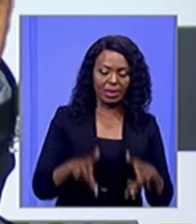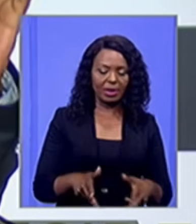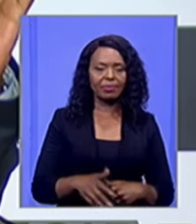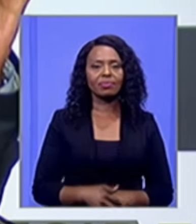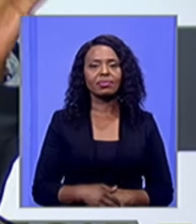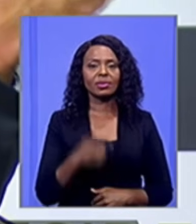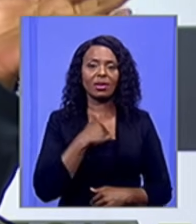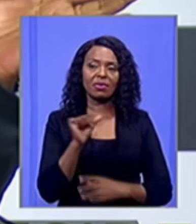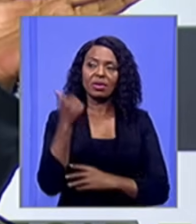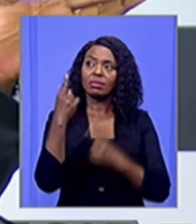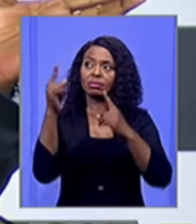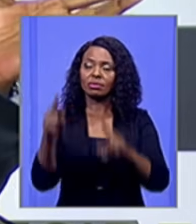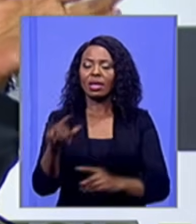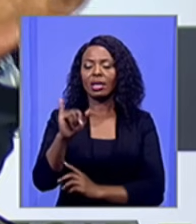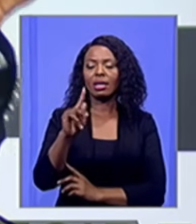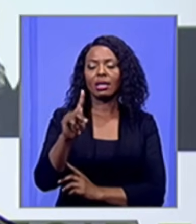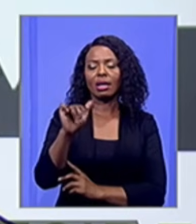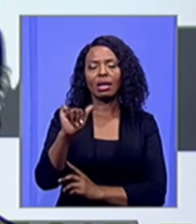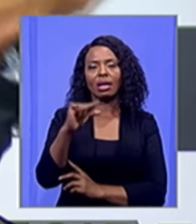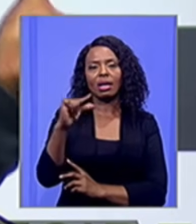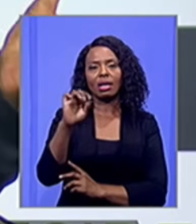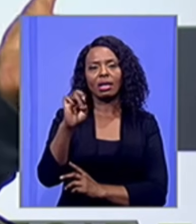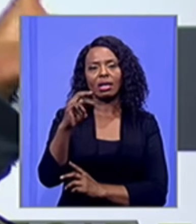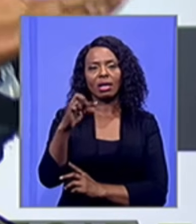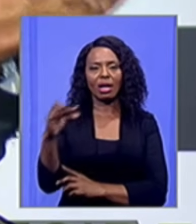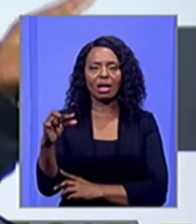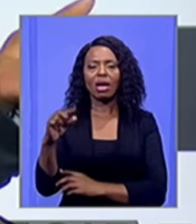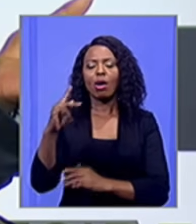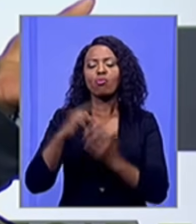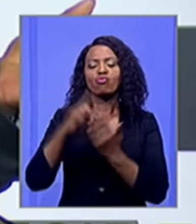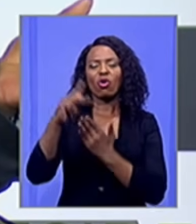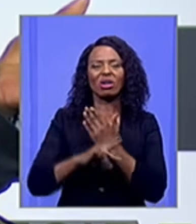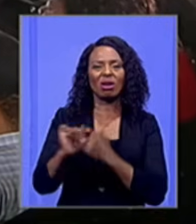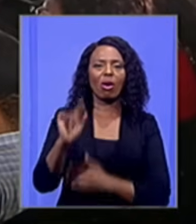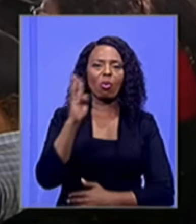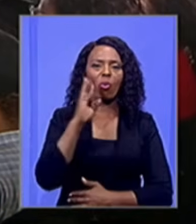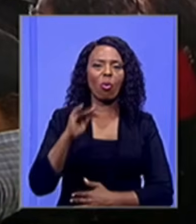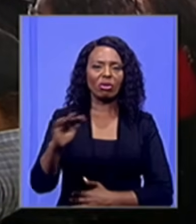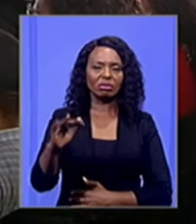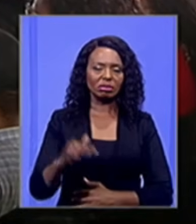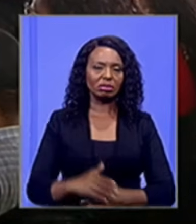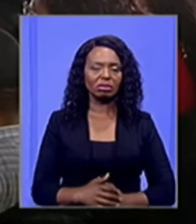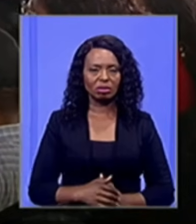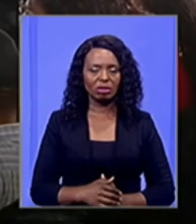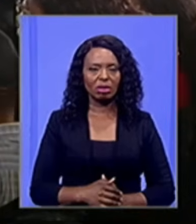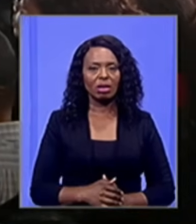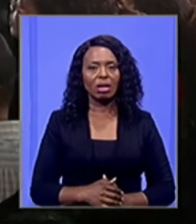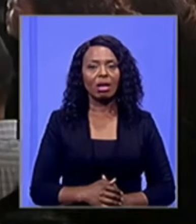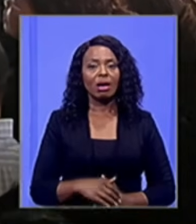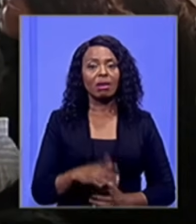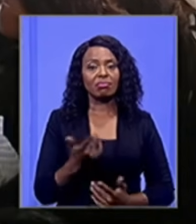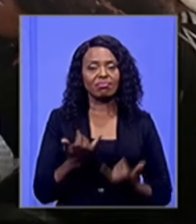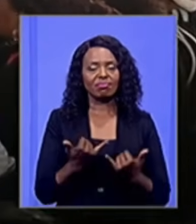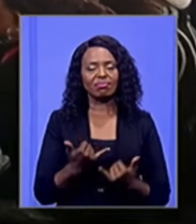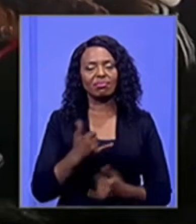ka ya mo Ikageng mo projecting ya metsi. Tonakgolo ya province e bile karolo ya